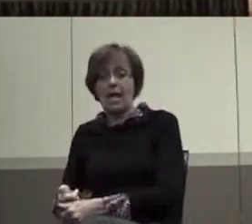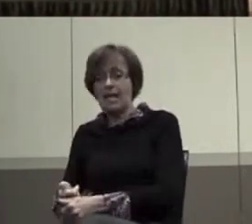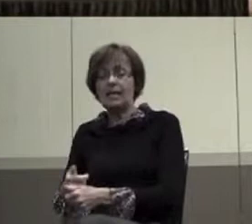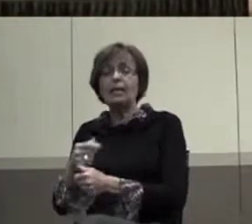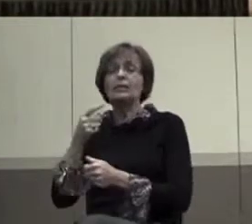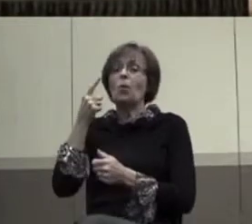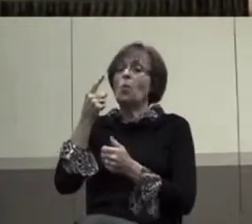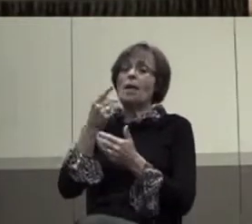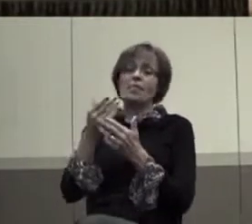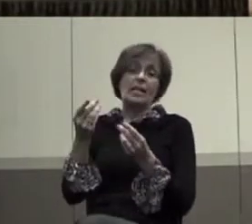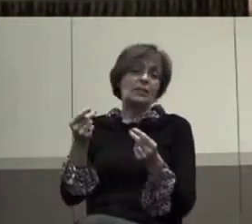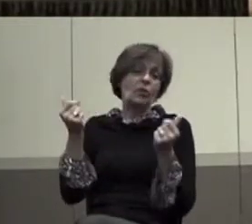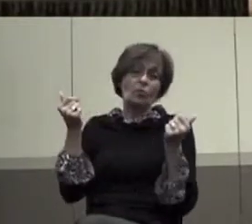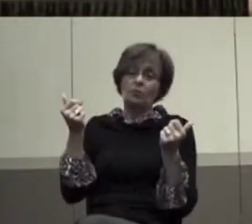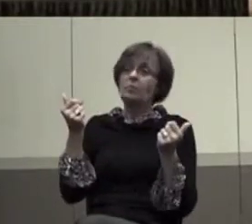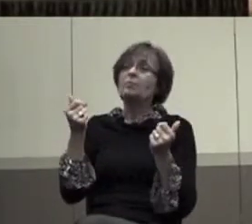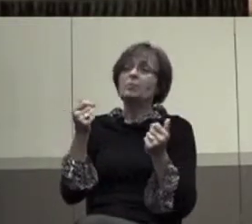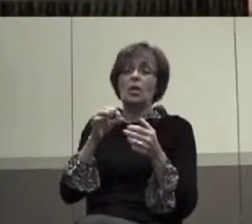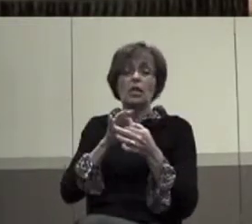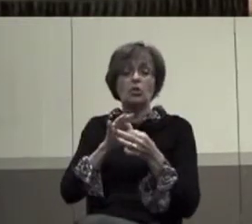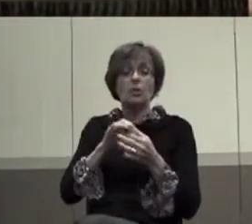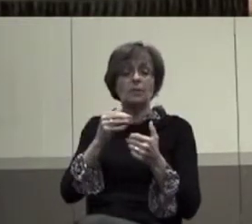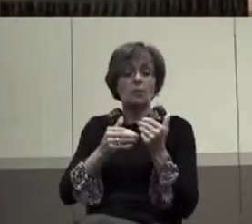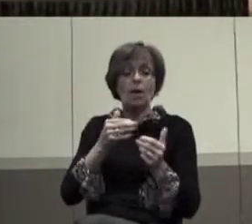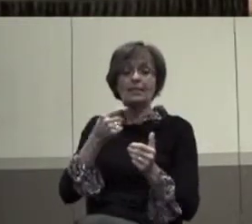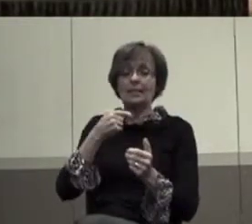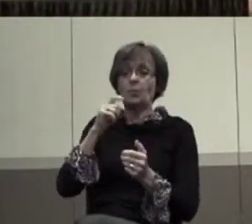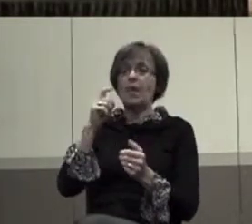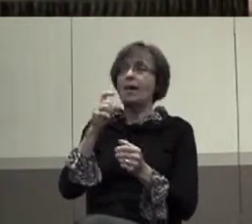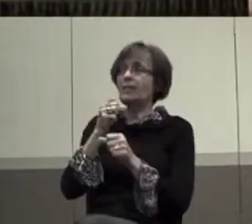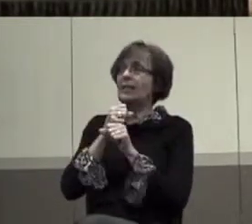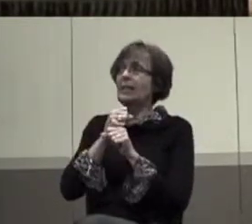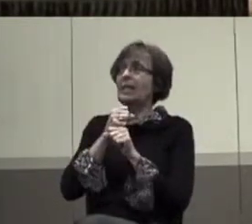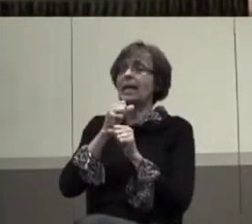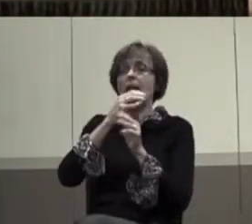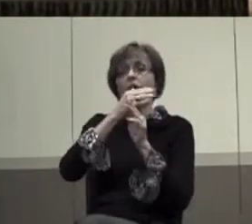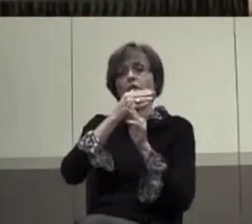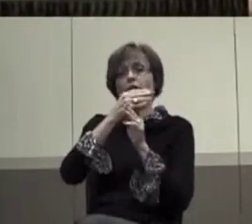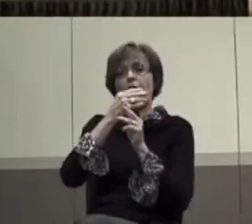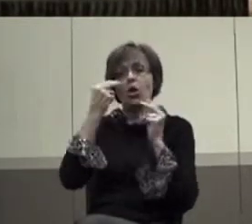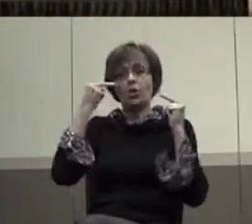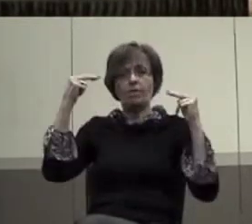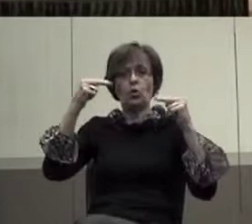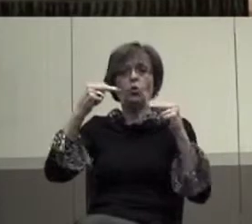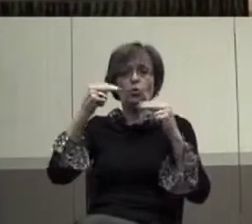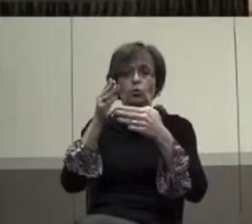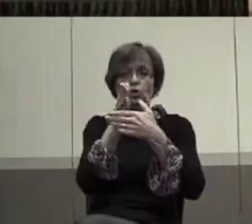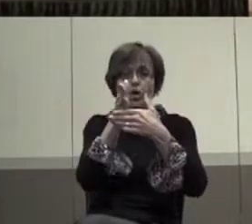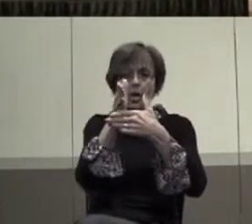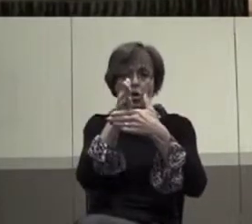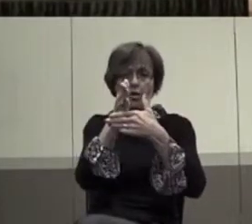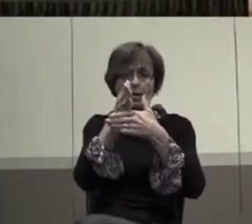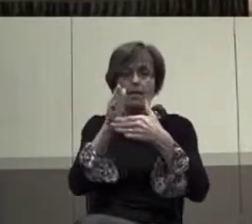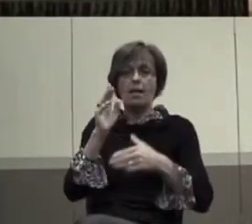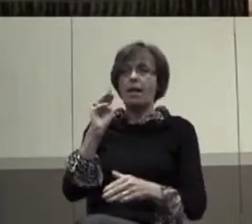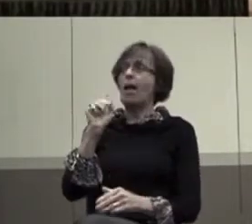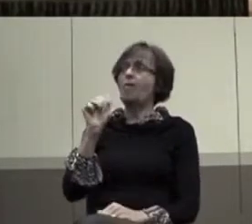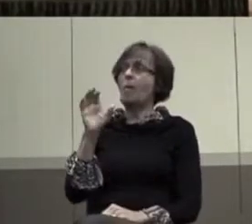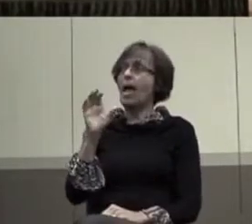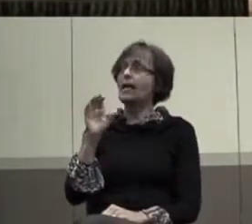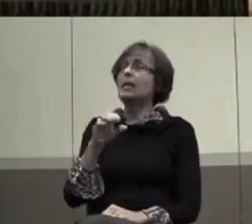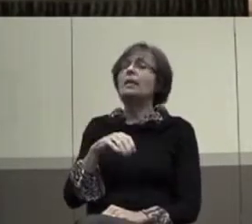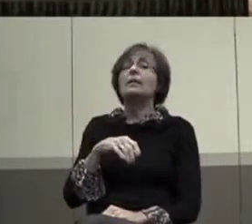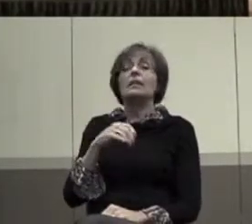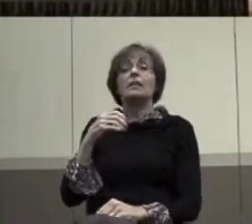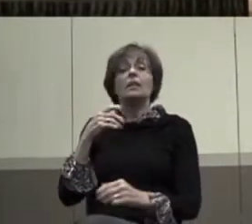things right off the bat in terms of the process is we're going to have to get a shared view of Mac. So if I'm going to get a shared view,